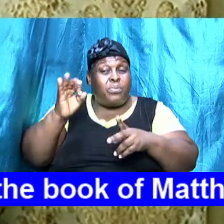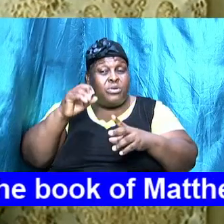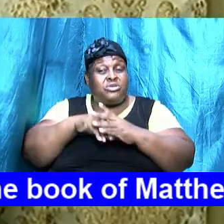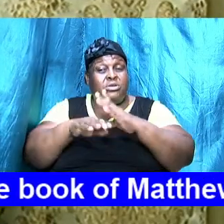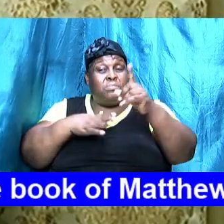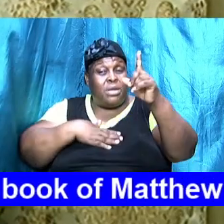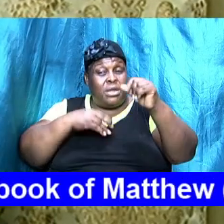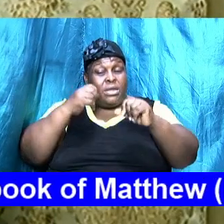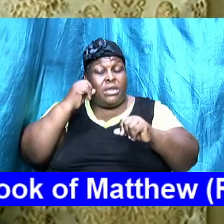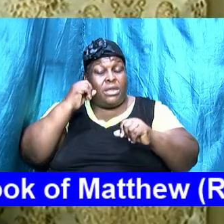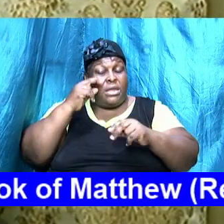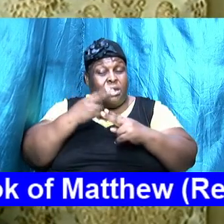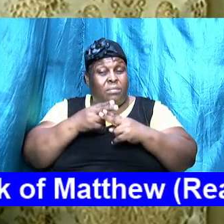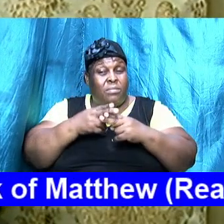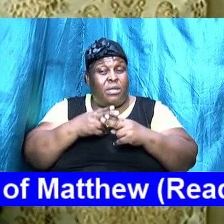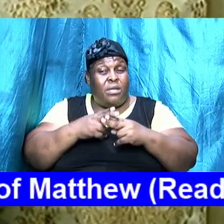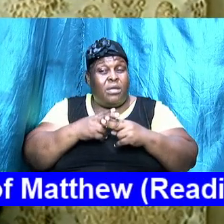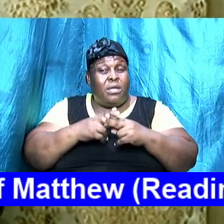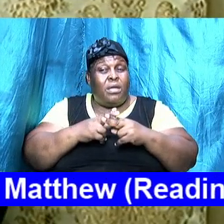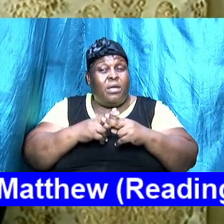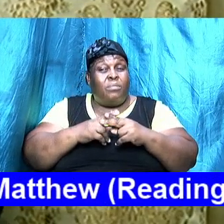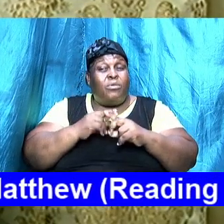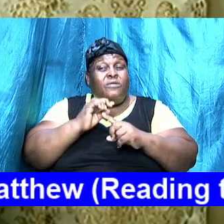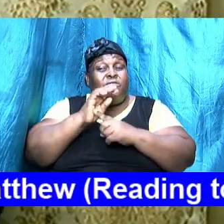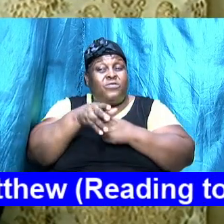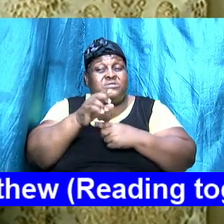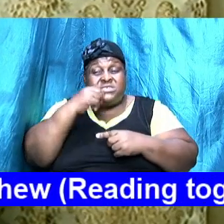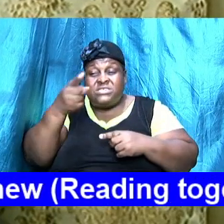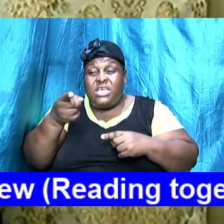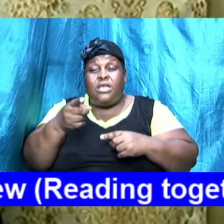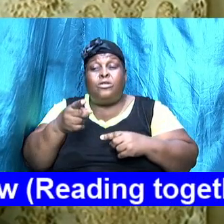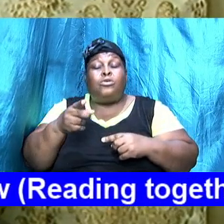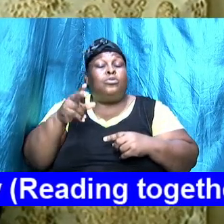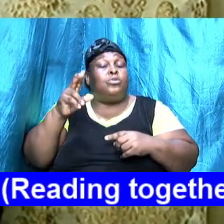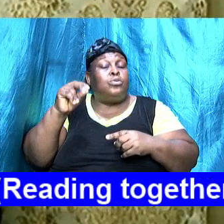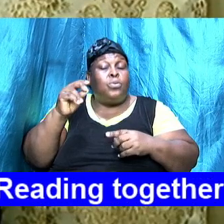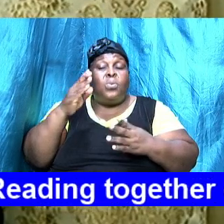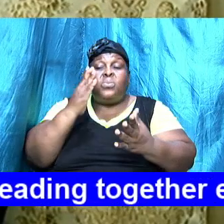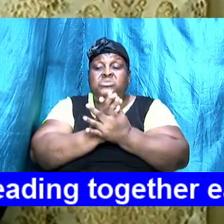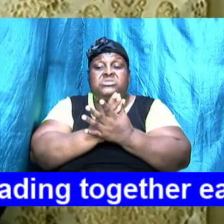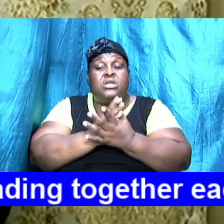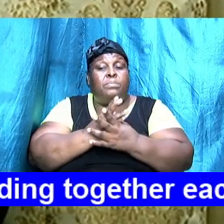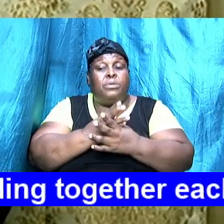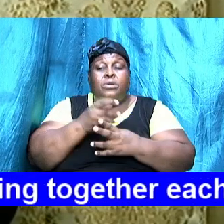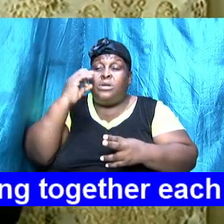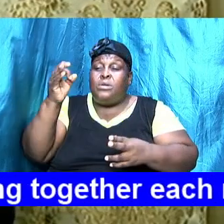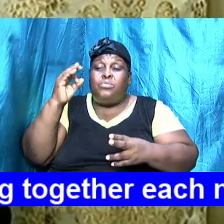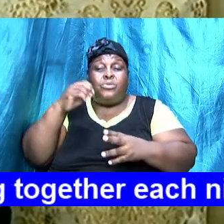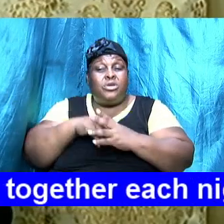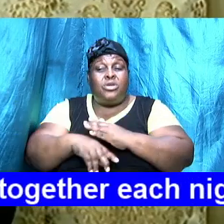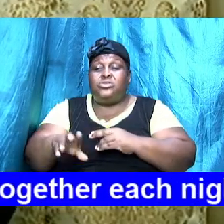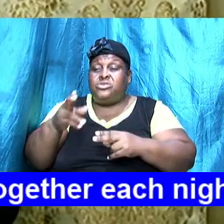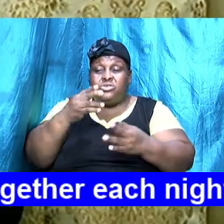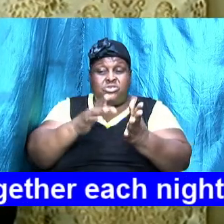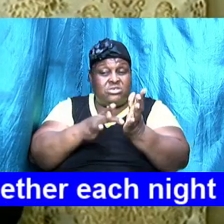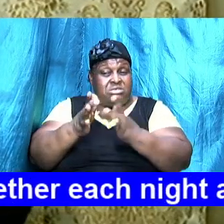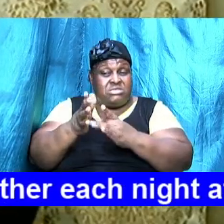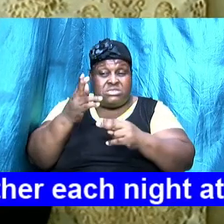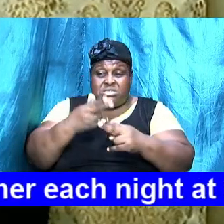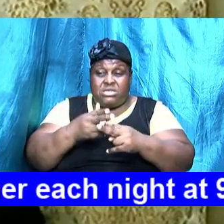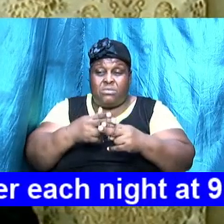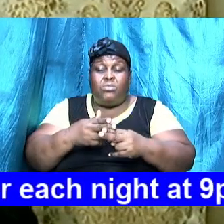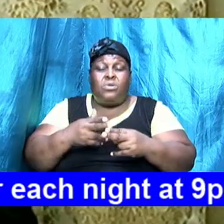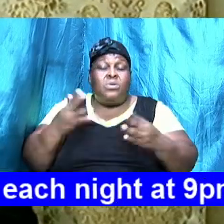will of God. Walk in the will of God. It means that what God says